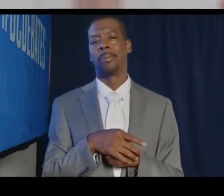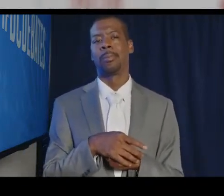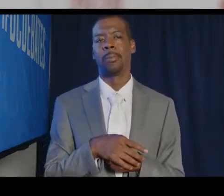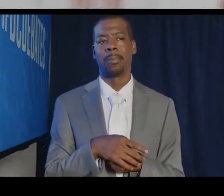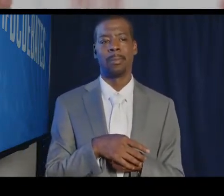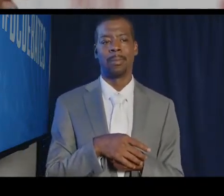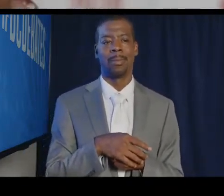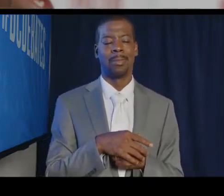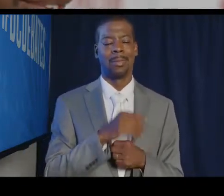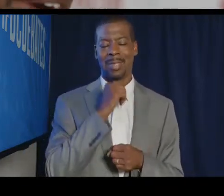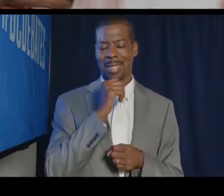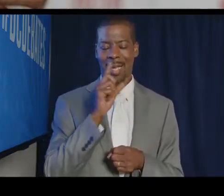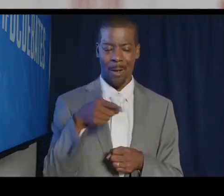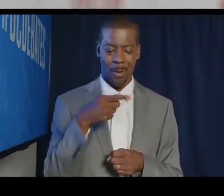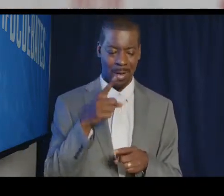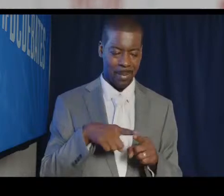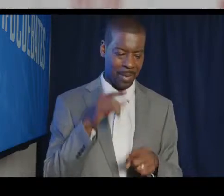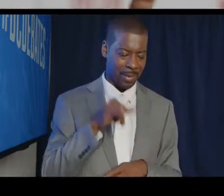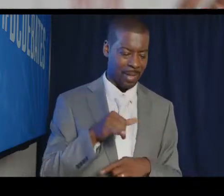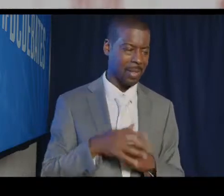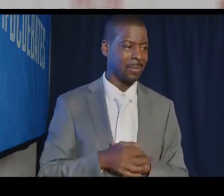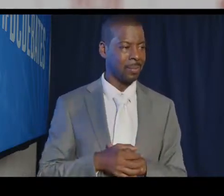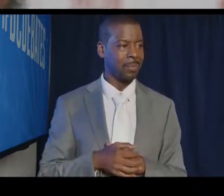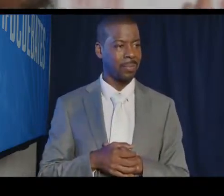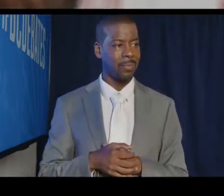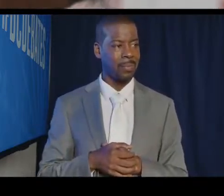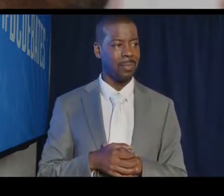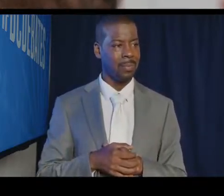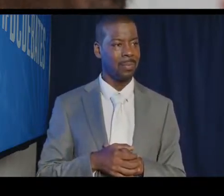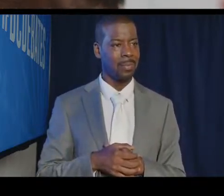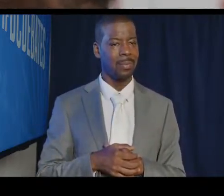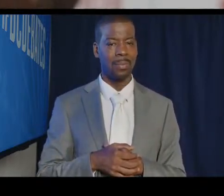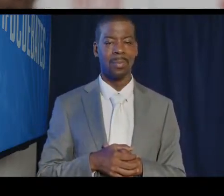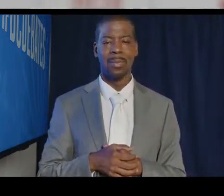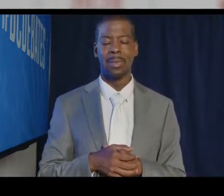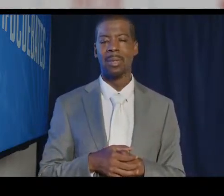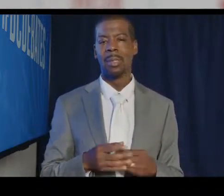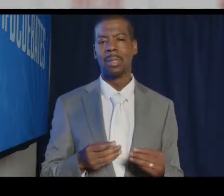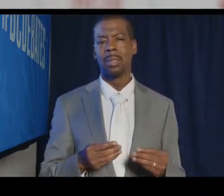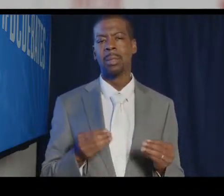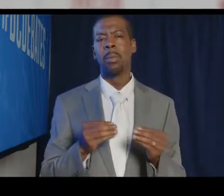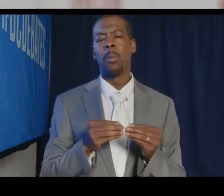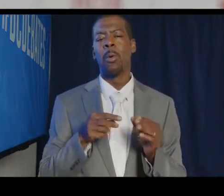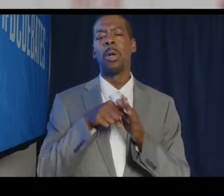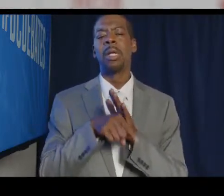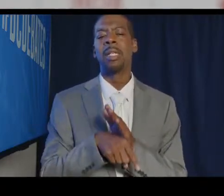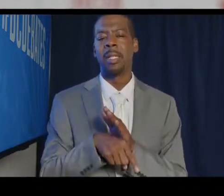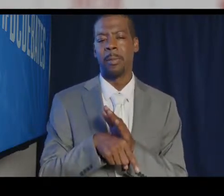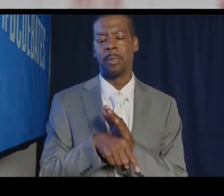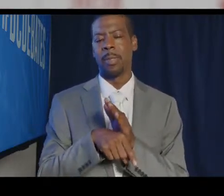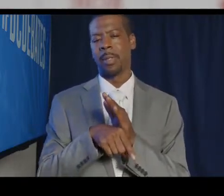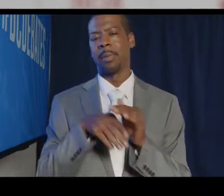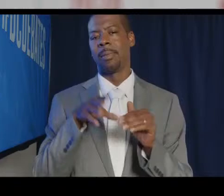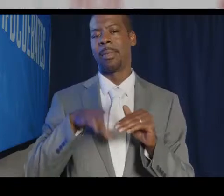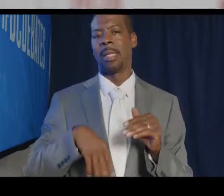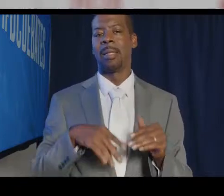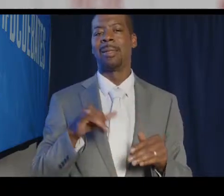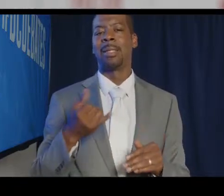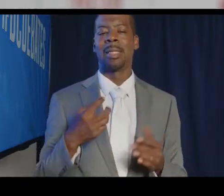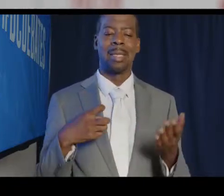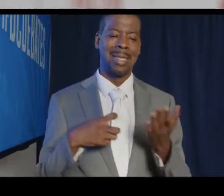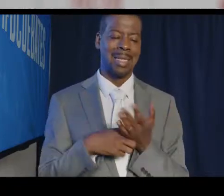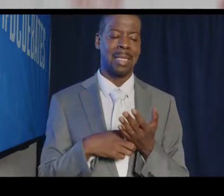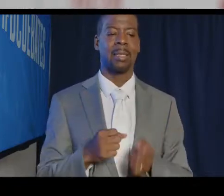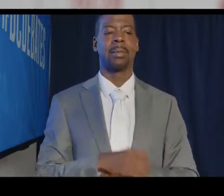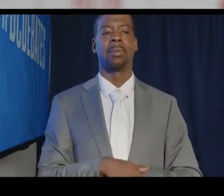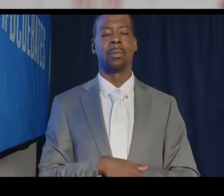not just about that, right? But there's way more to it, is my point, right? Is that there's a lot more to it than just whether or not people are